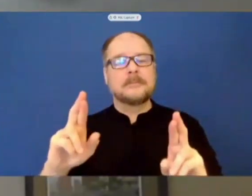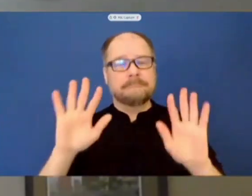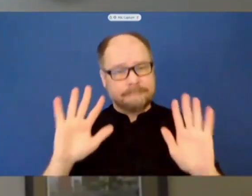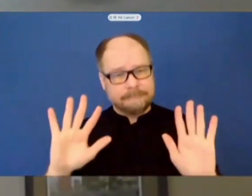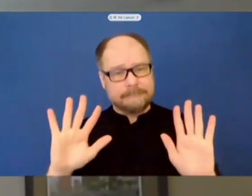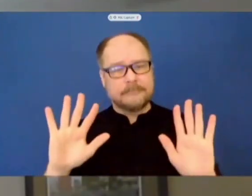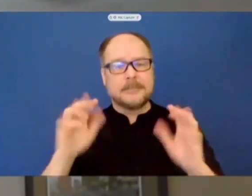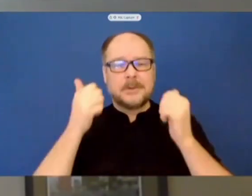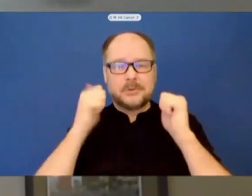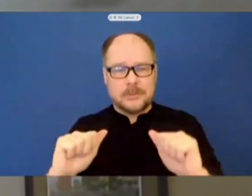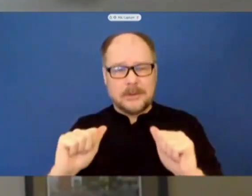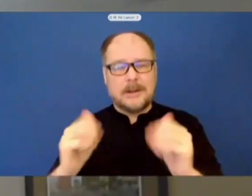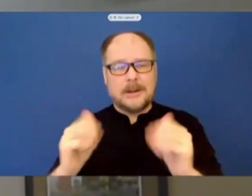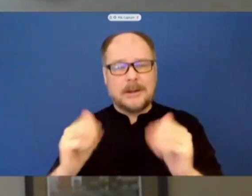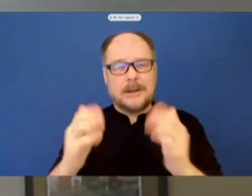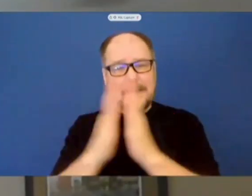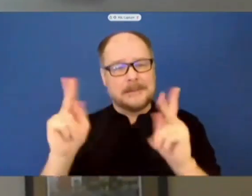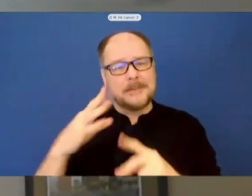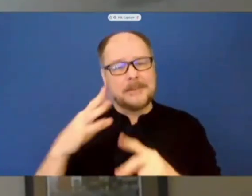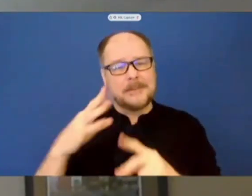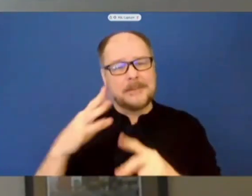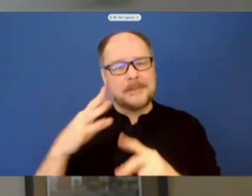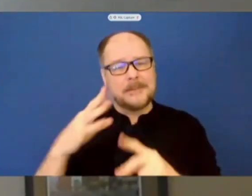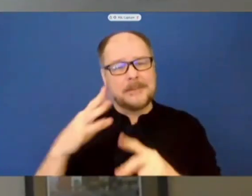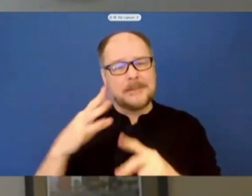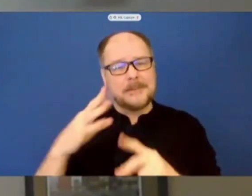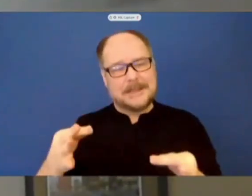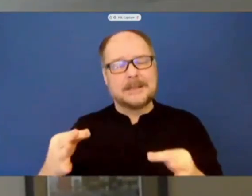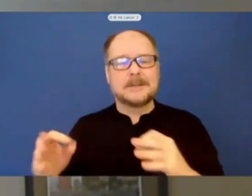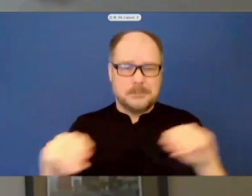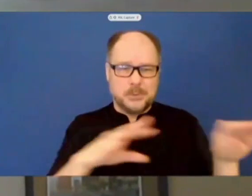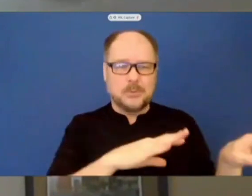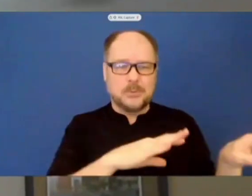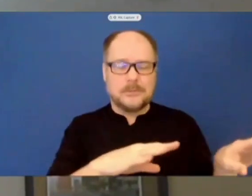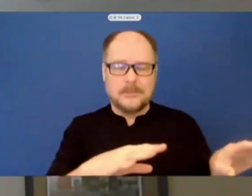leave voluntarily. We really want voluntary compliance. That's what we're looking for.